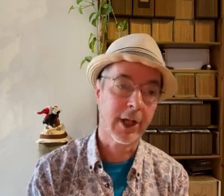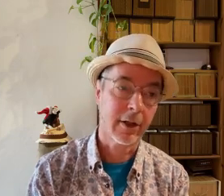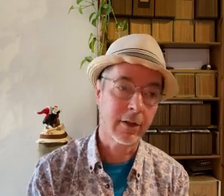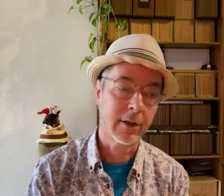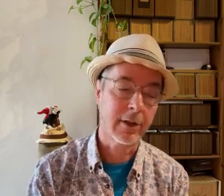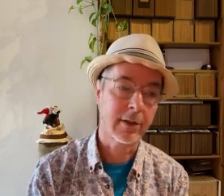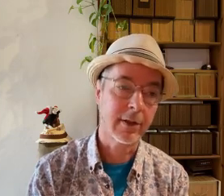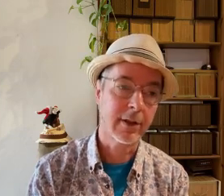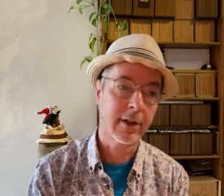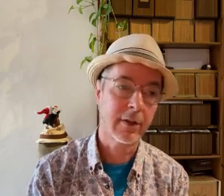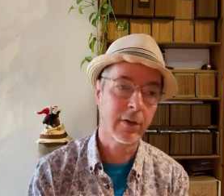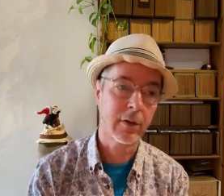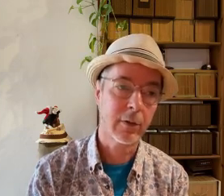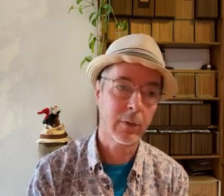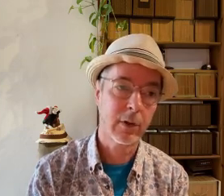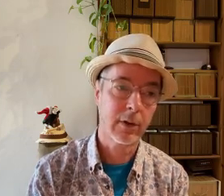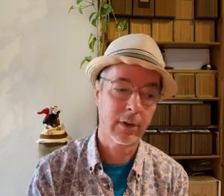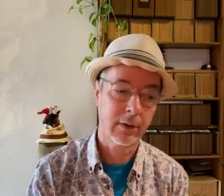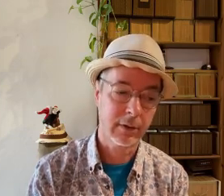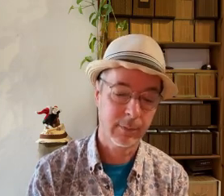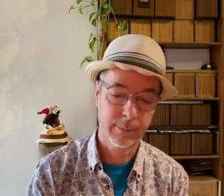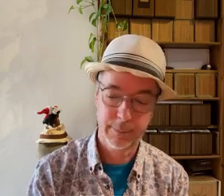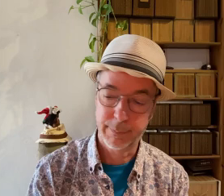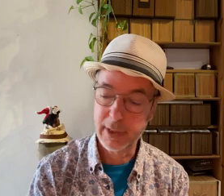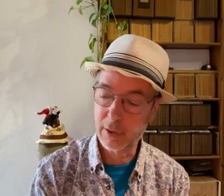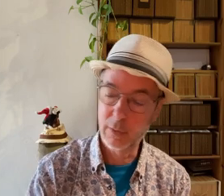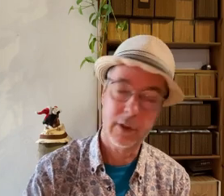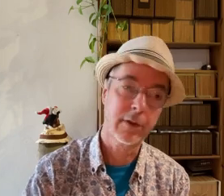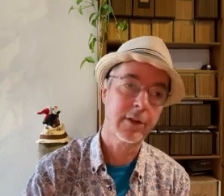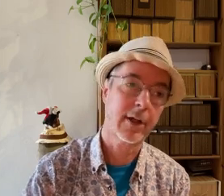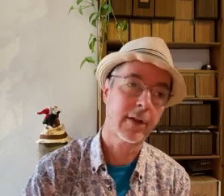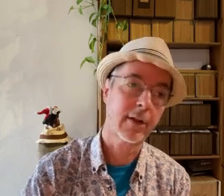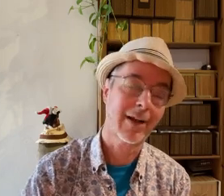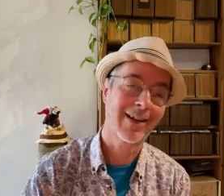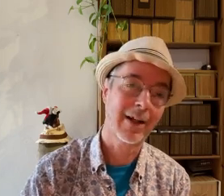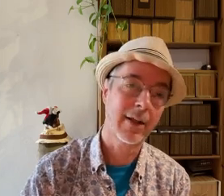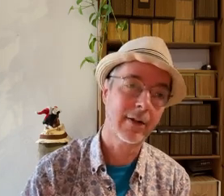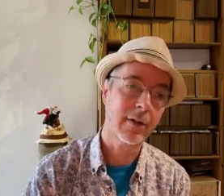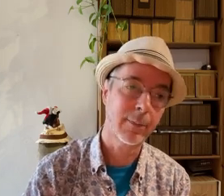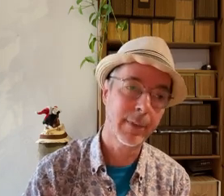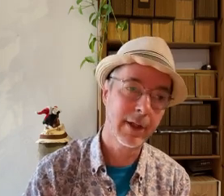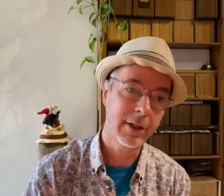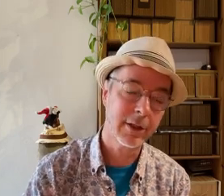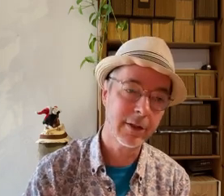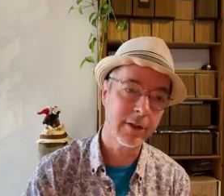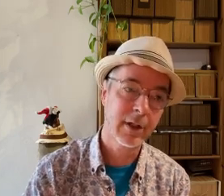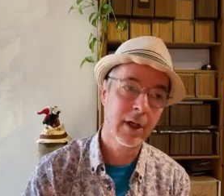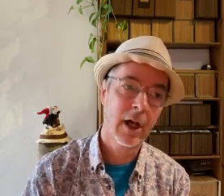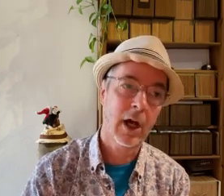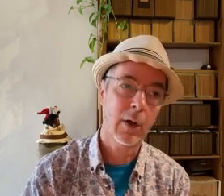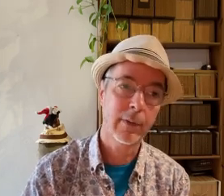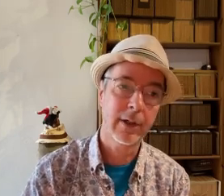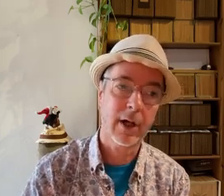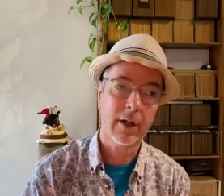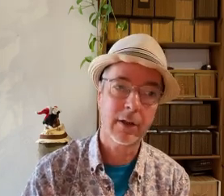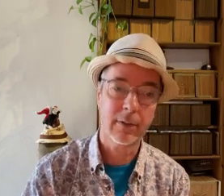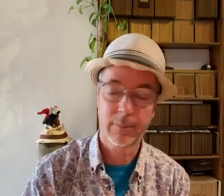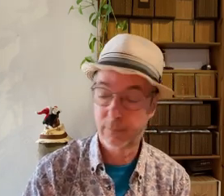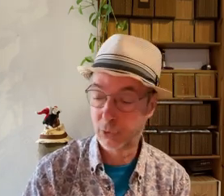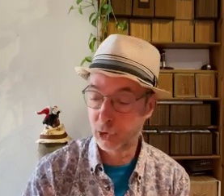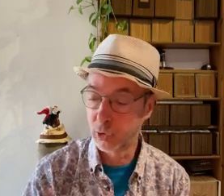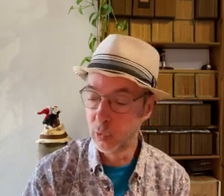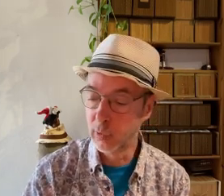This channel is dedicated to make you understand letter combinations, how they